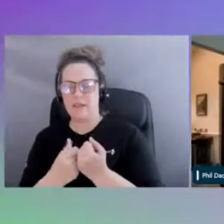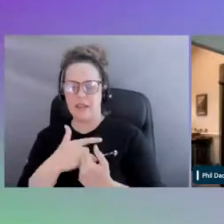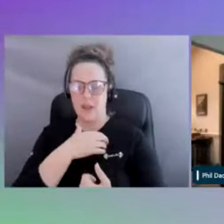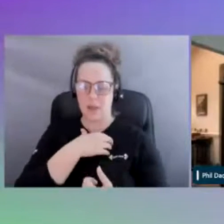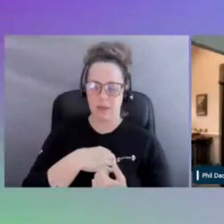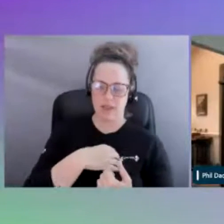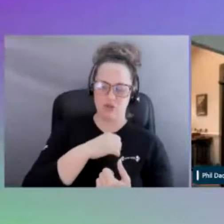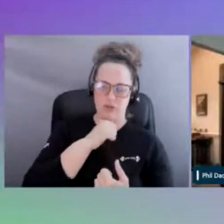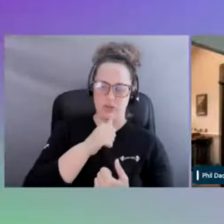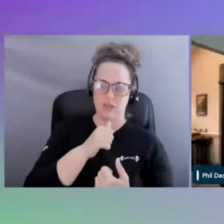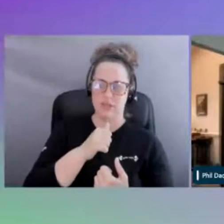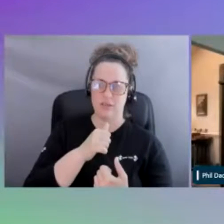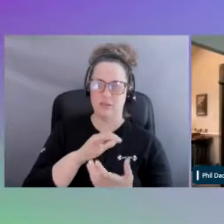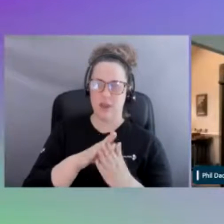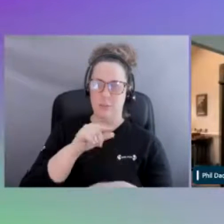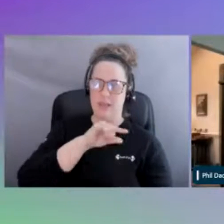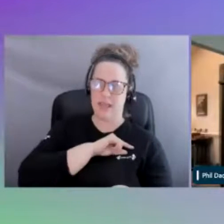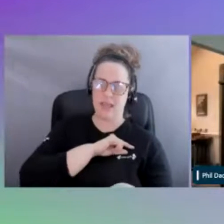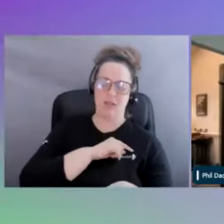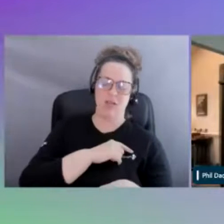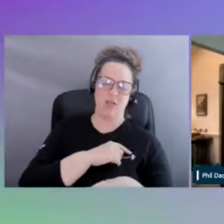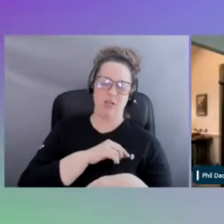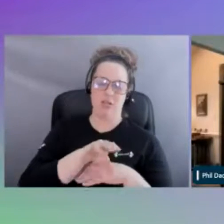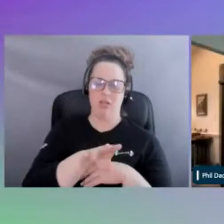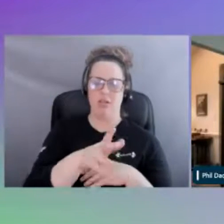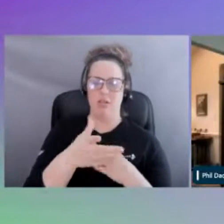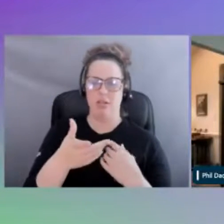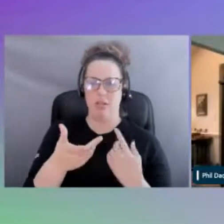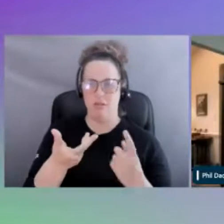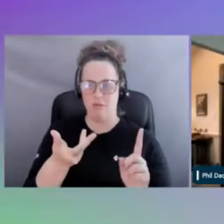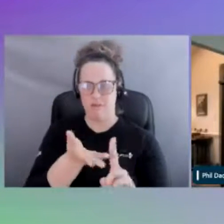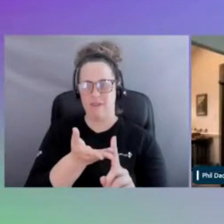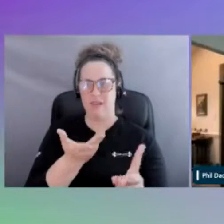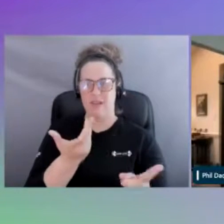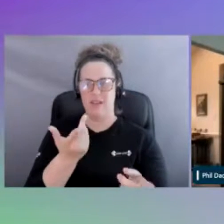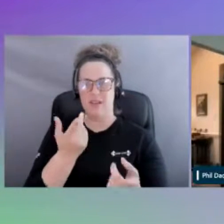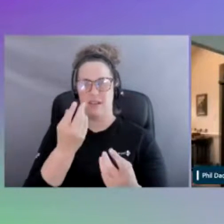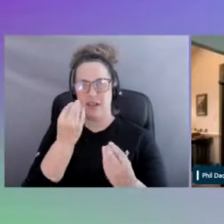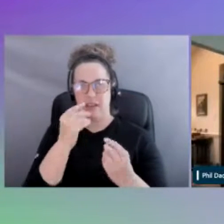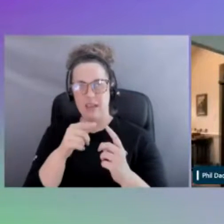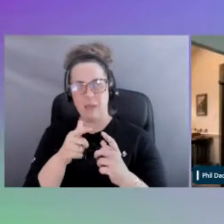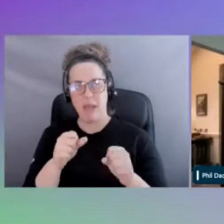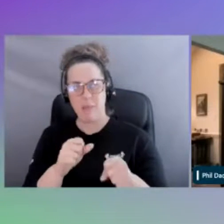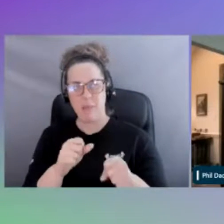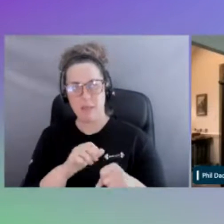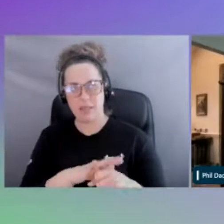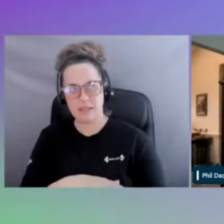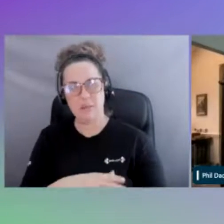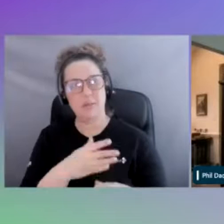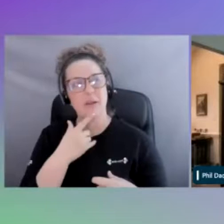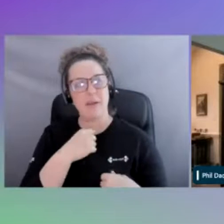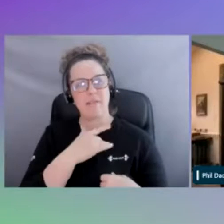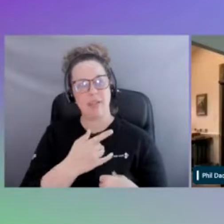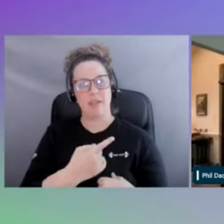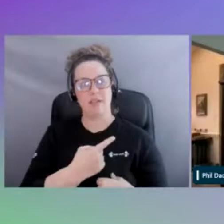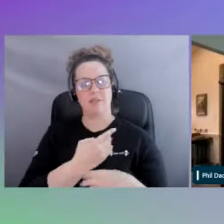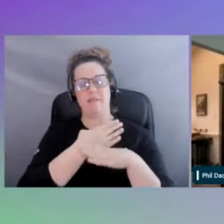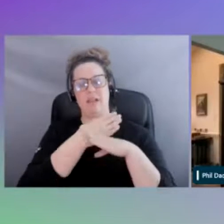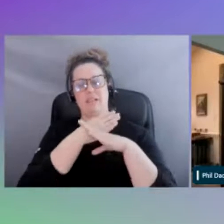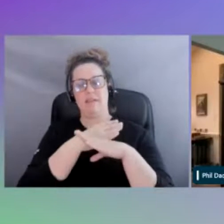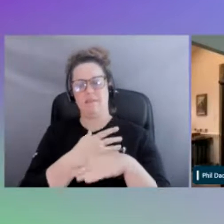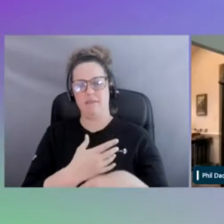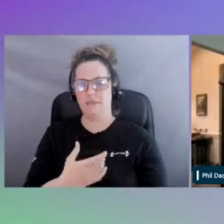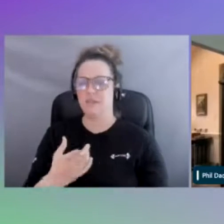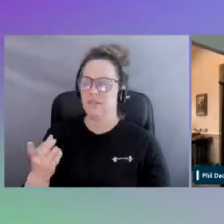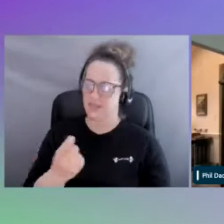doesn't translate to guilt tripping, particularly for people that have never thought of ableism and in general might feel defensive? This is